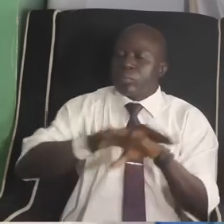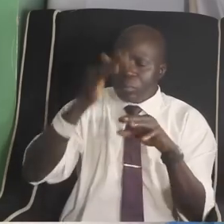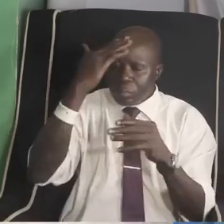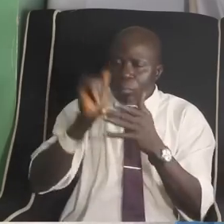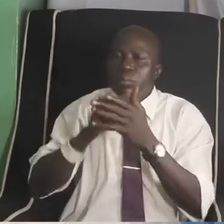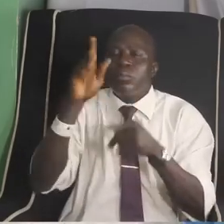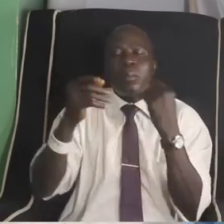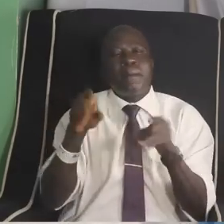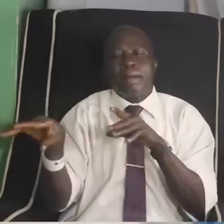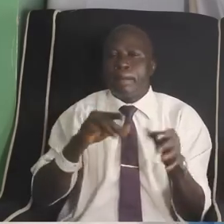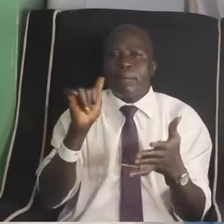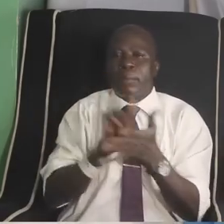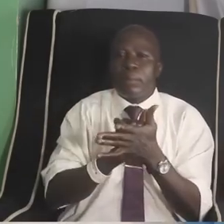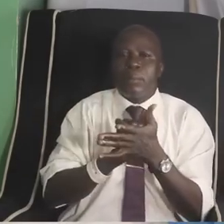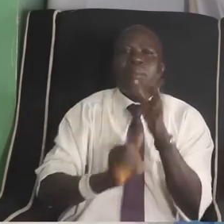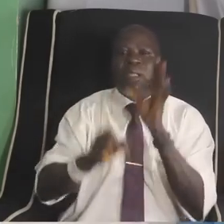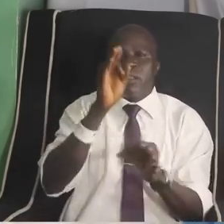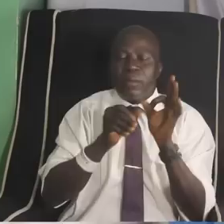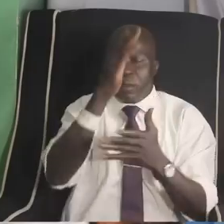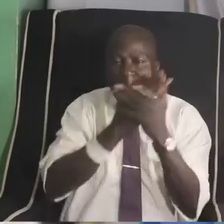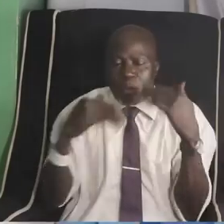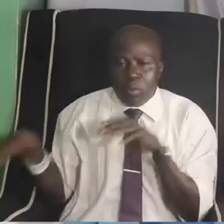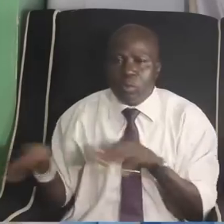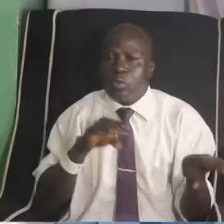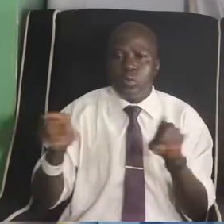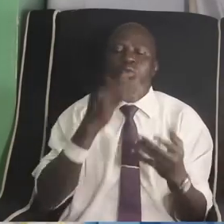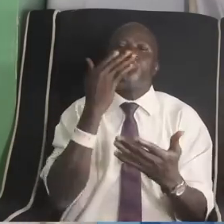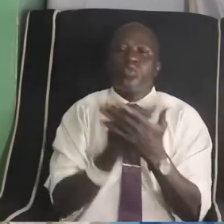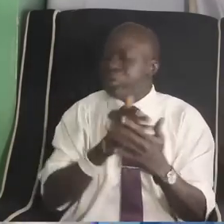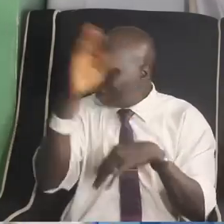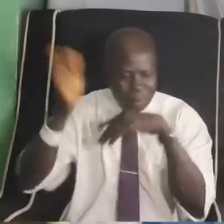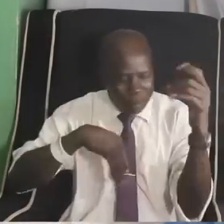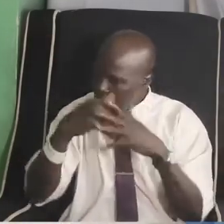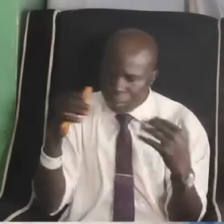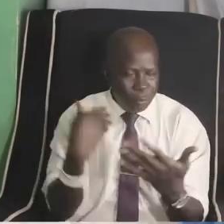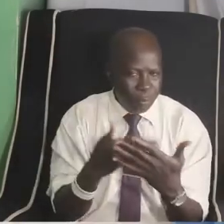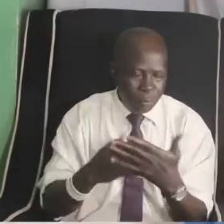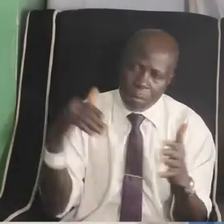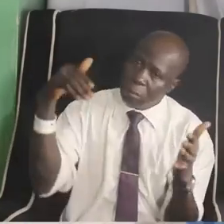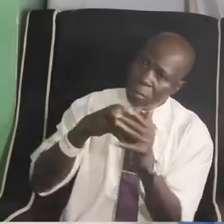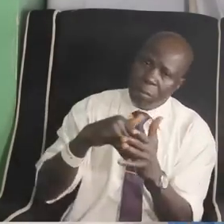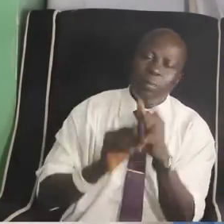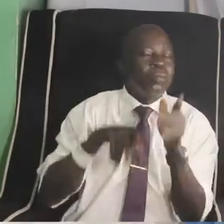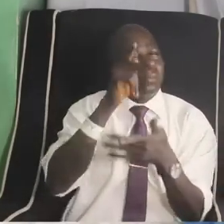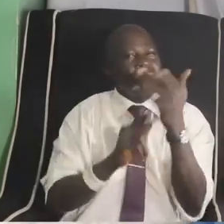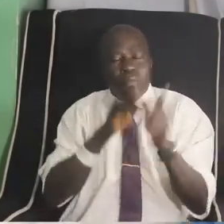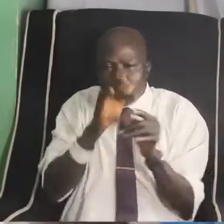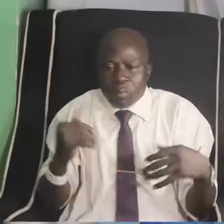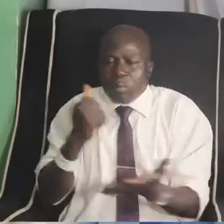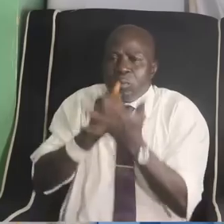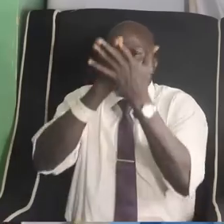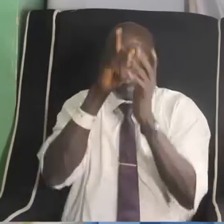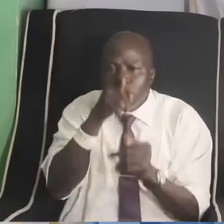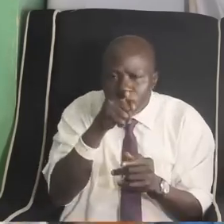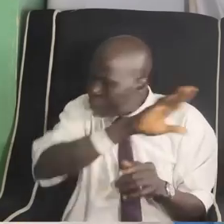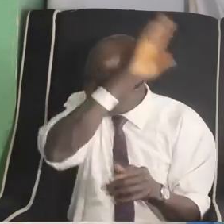so pe a lot of people that be de ka ba be se olori somebody wants to do you go o le mo ri owo na mo they will not get the money again be de ka ba be sanu e somebody wants to help you